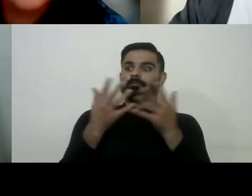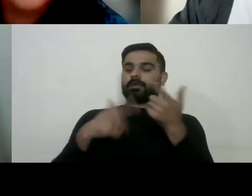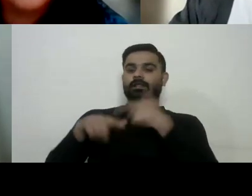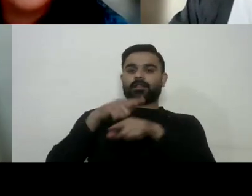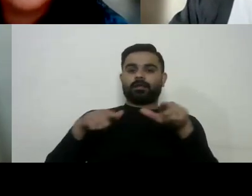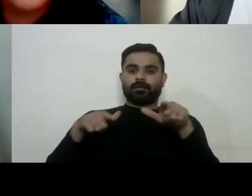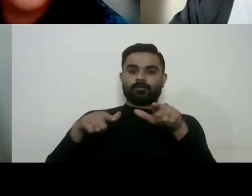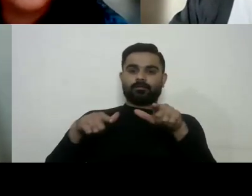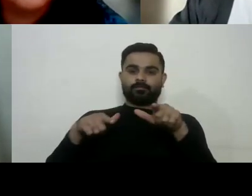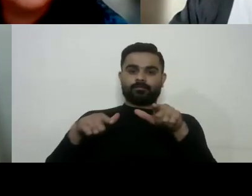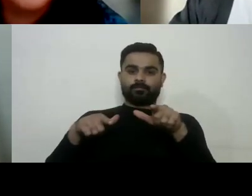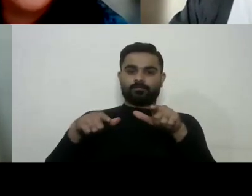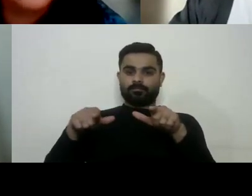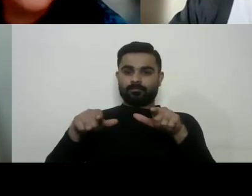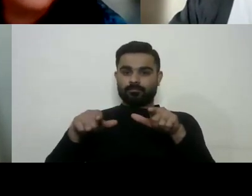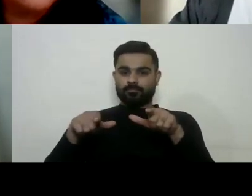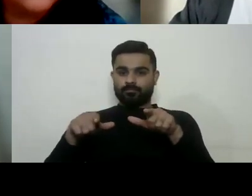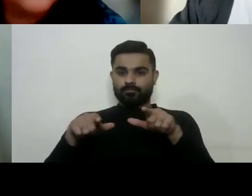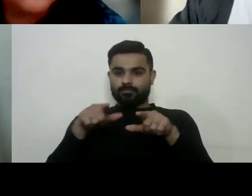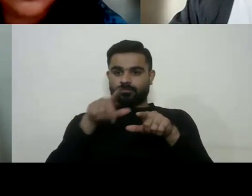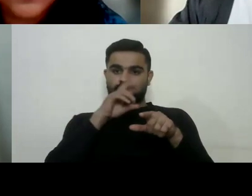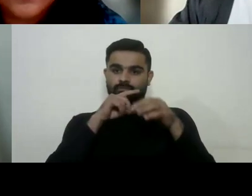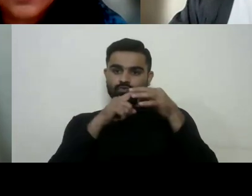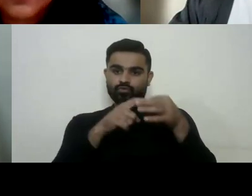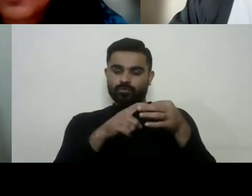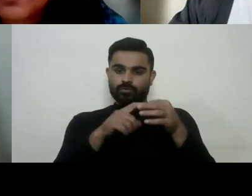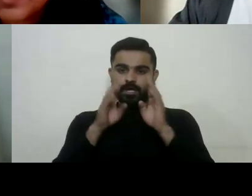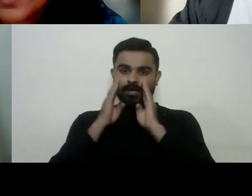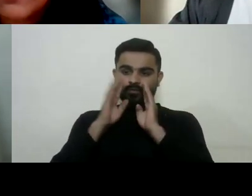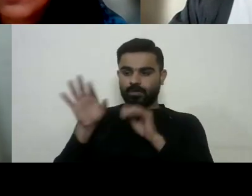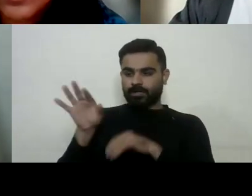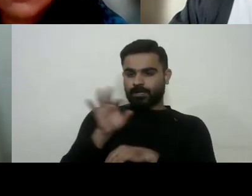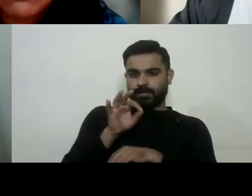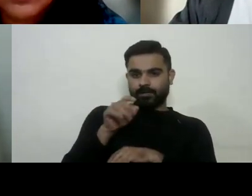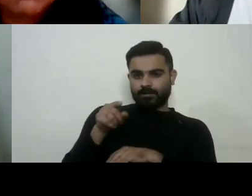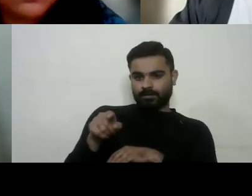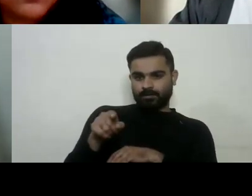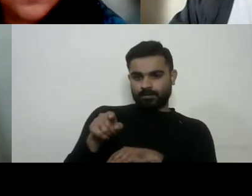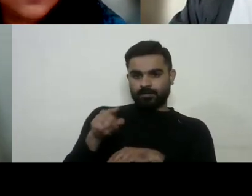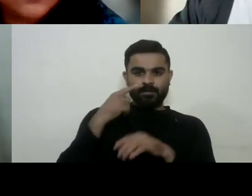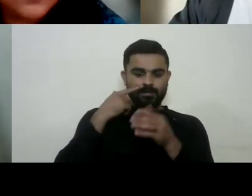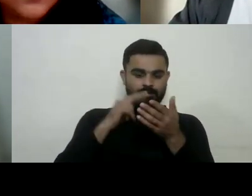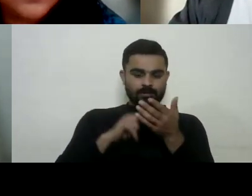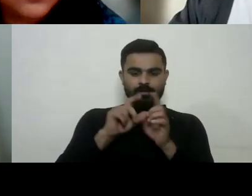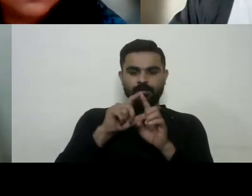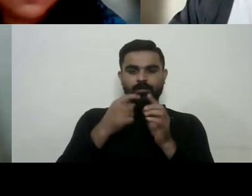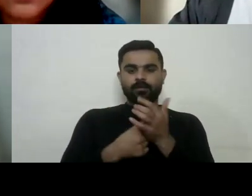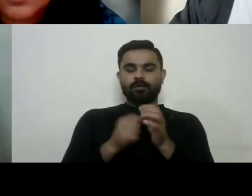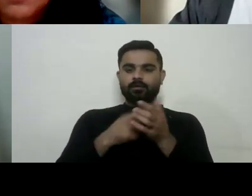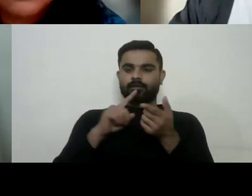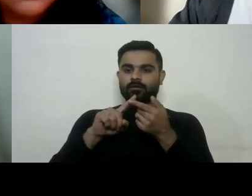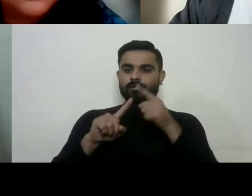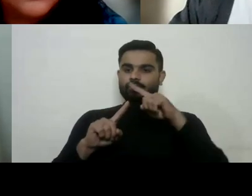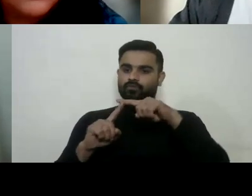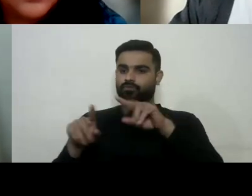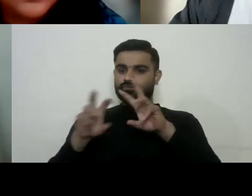think, promotes. yes, Pratiksha, this question is from Facebook, I think, from Indrajit Bose, and